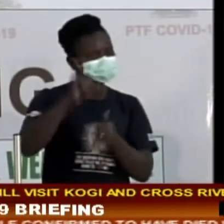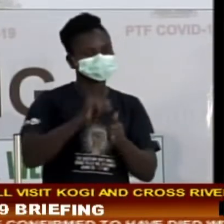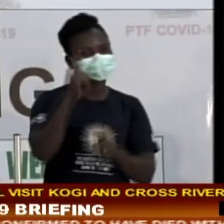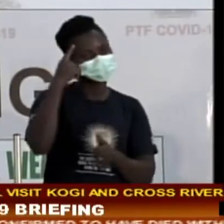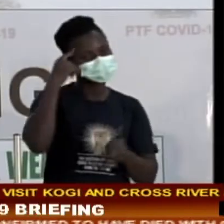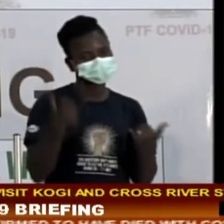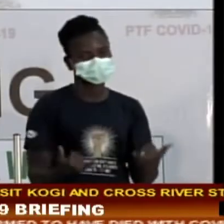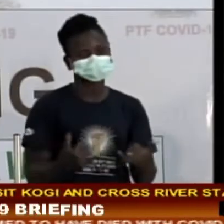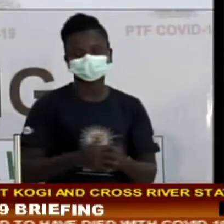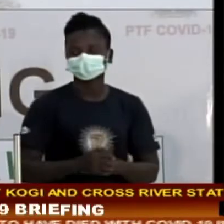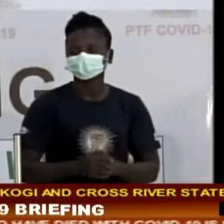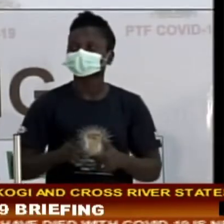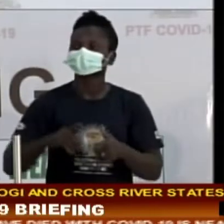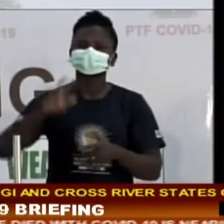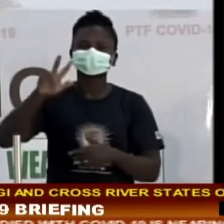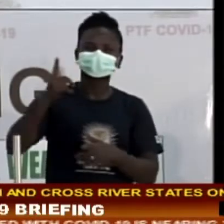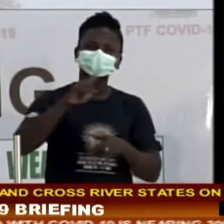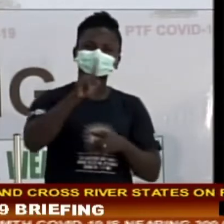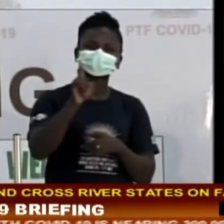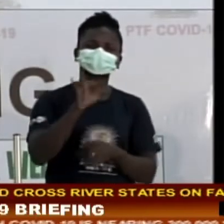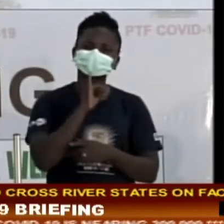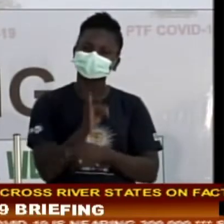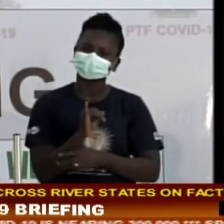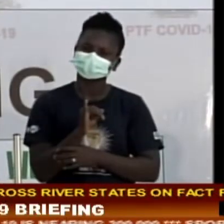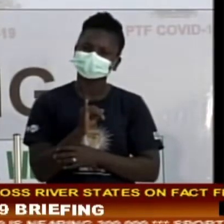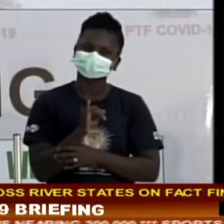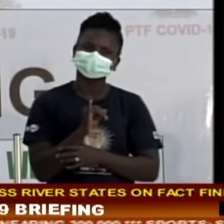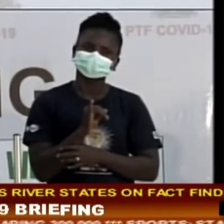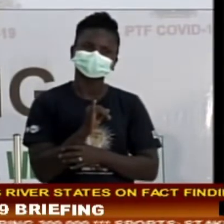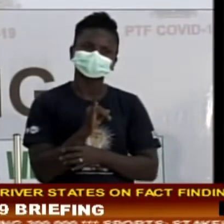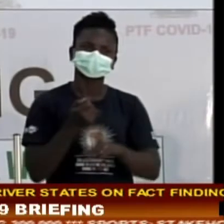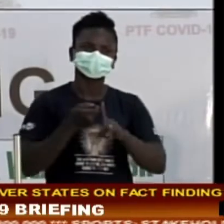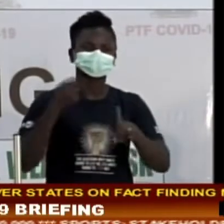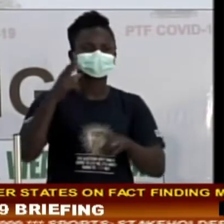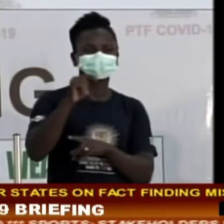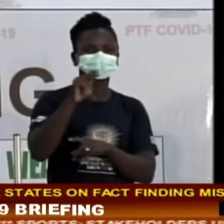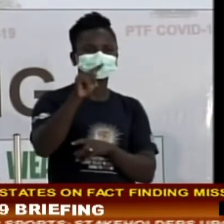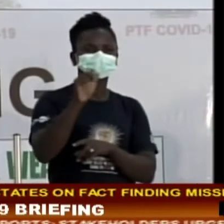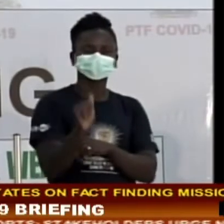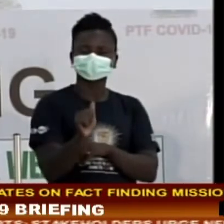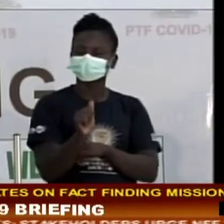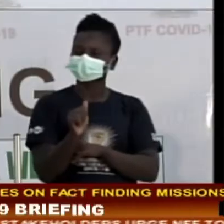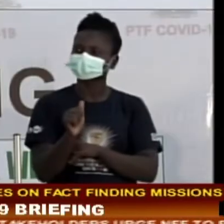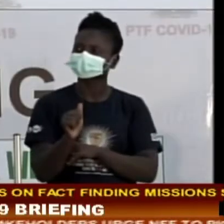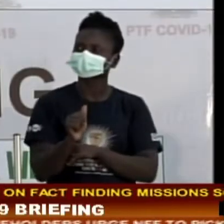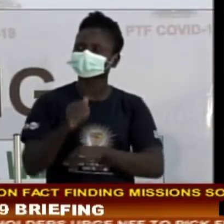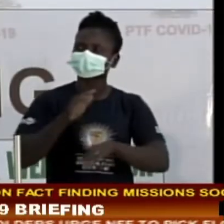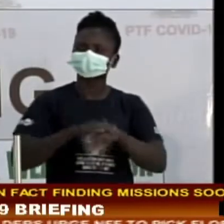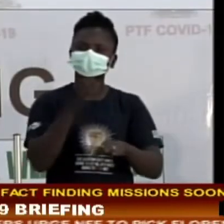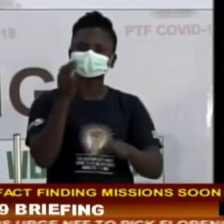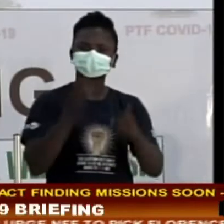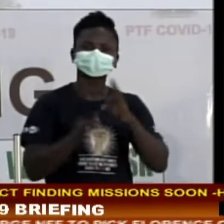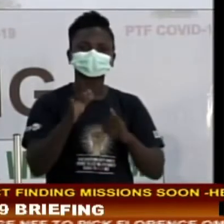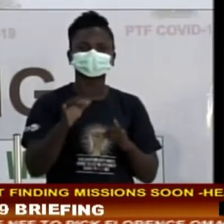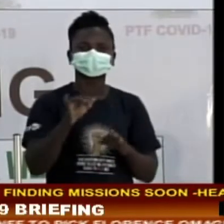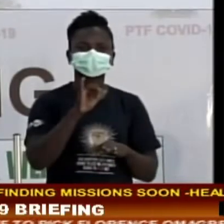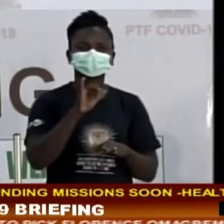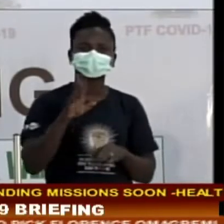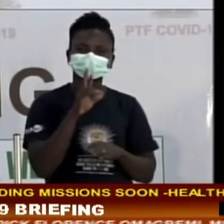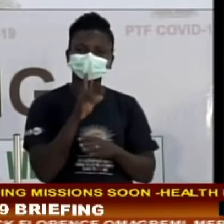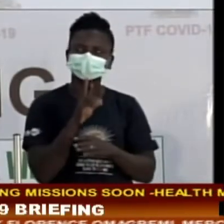now and the third question really was um um from NTA I think that was around whether there were other host